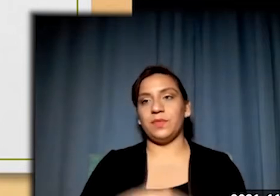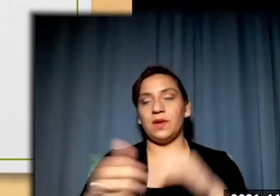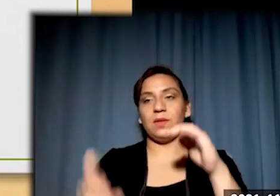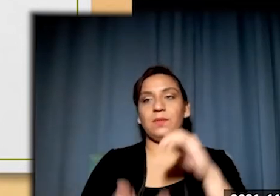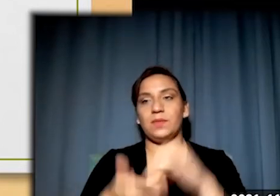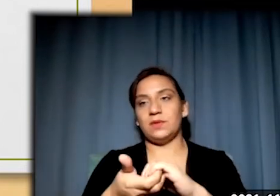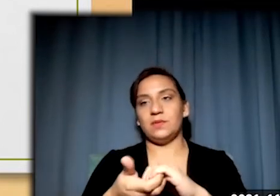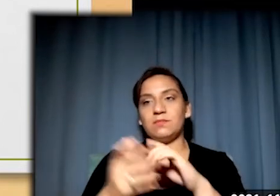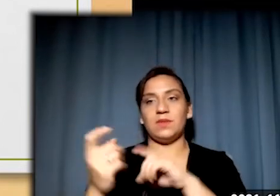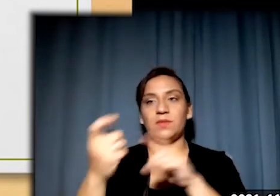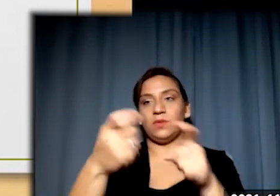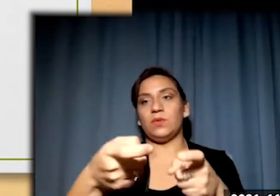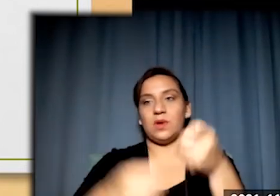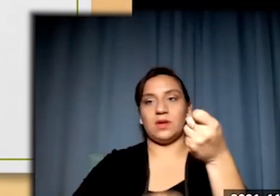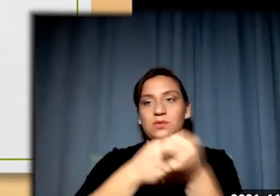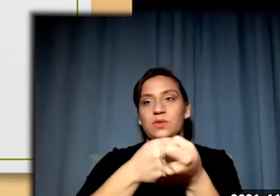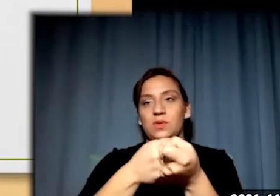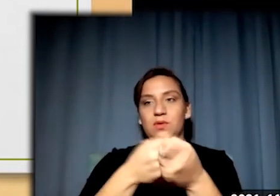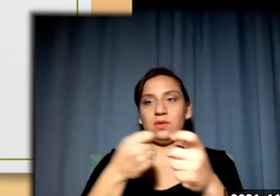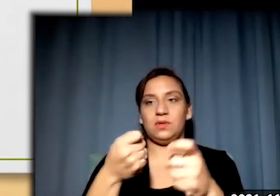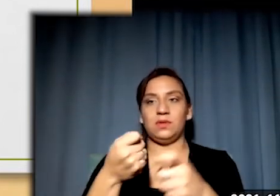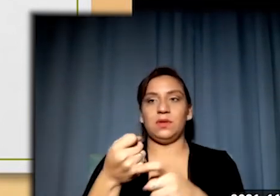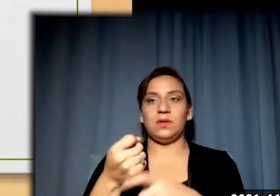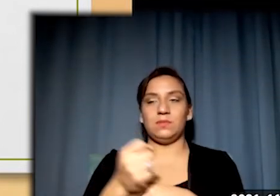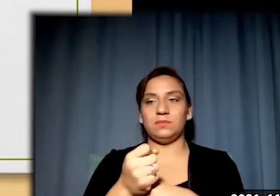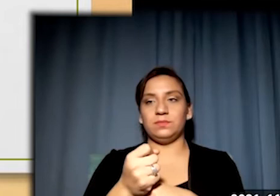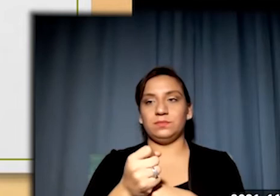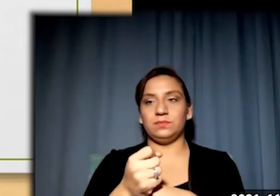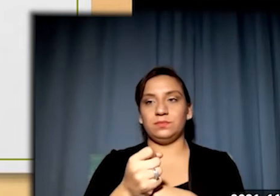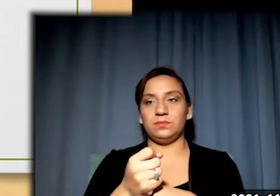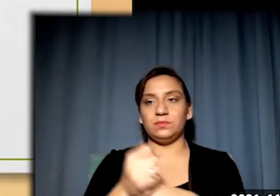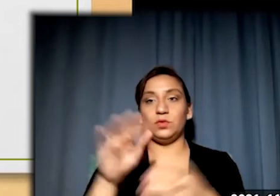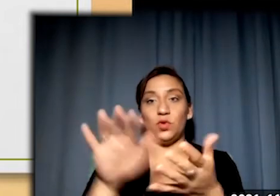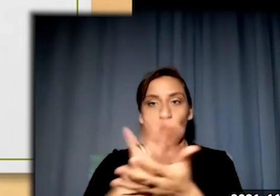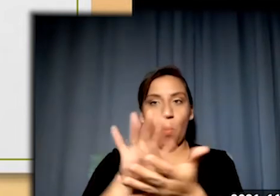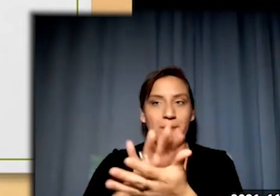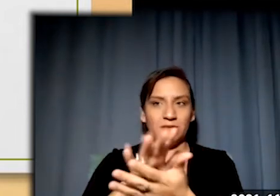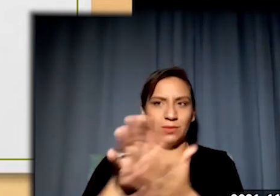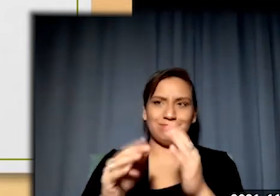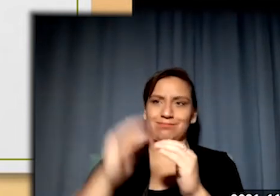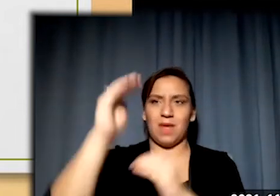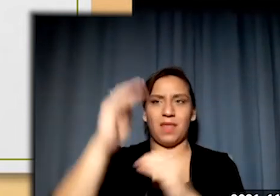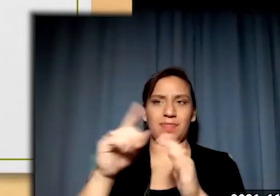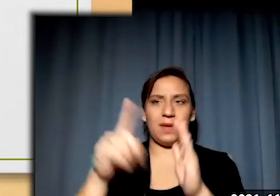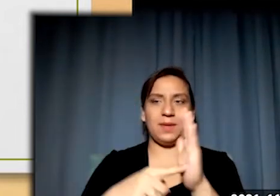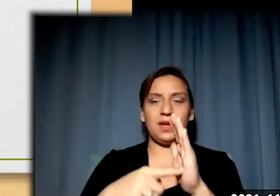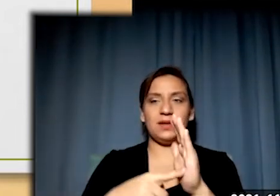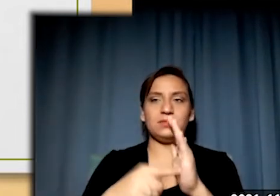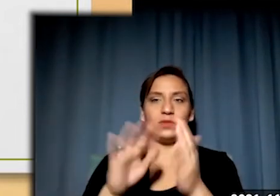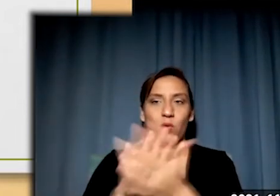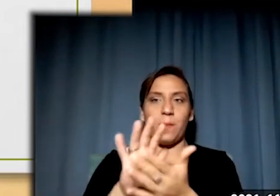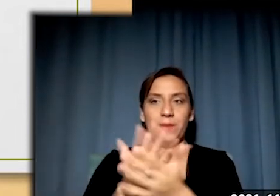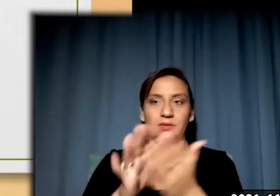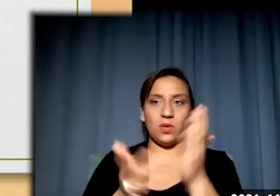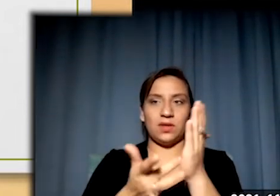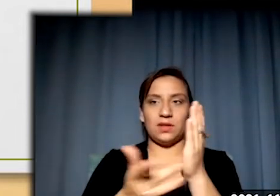of thousands of documents digitized from the Spanish archives that included construction projects carried out in the 19th